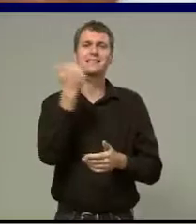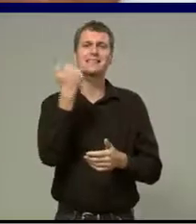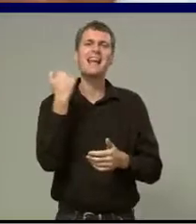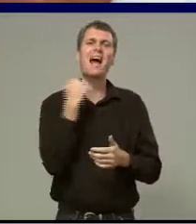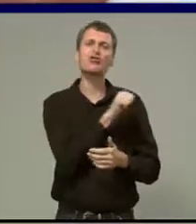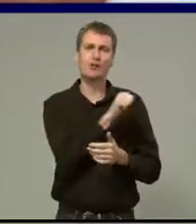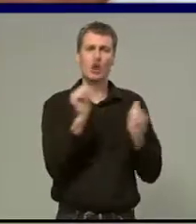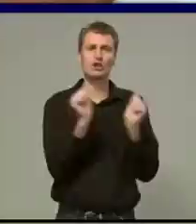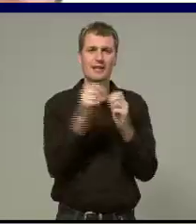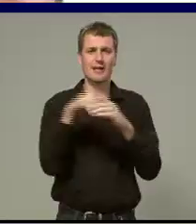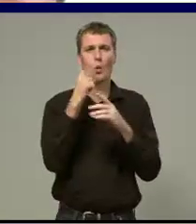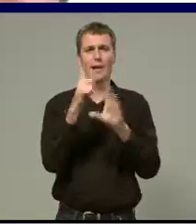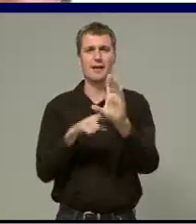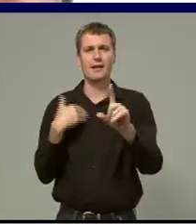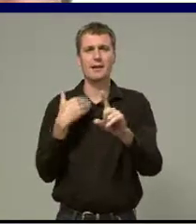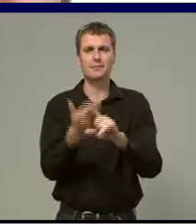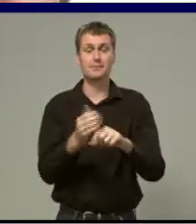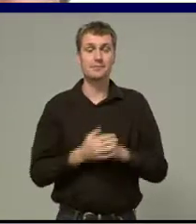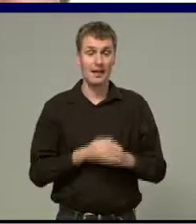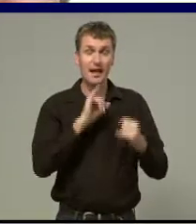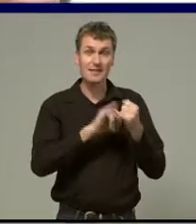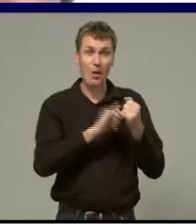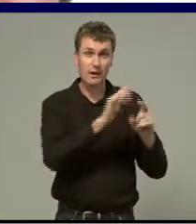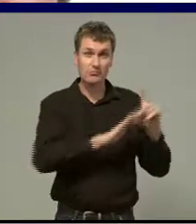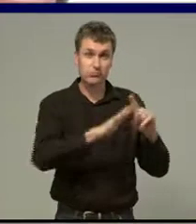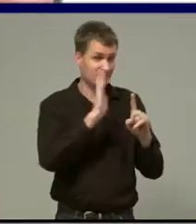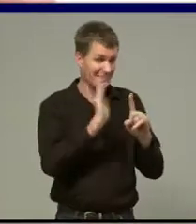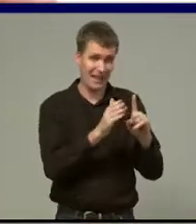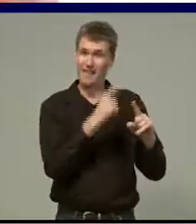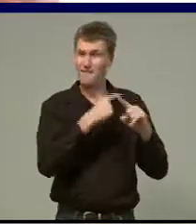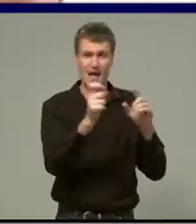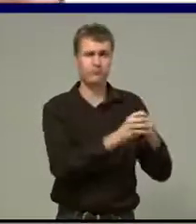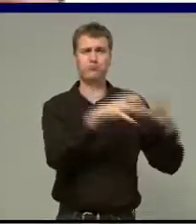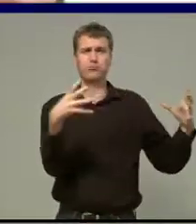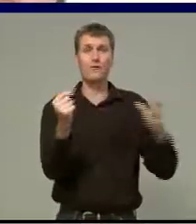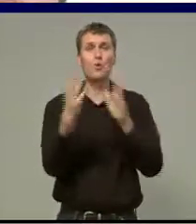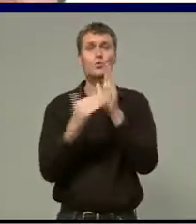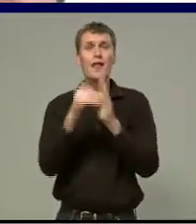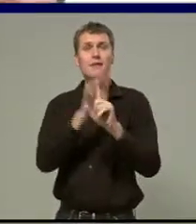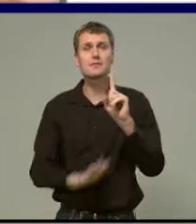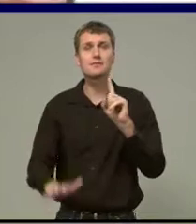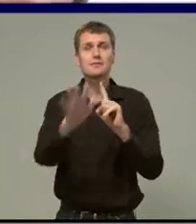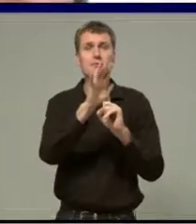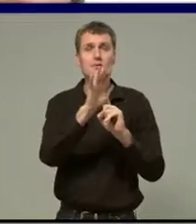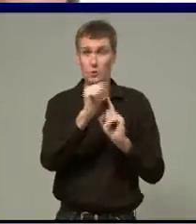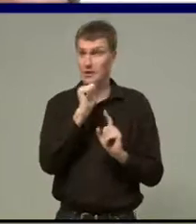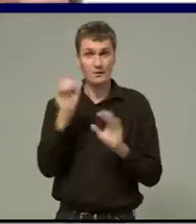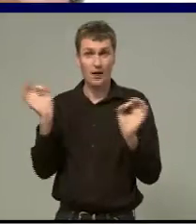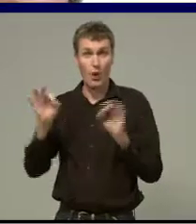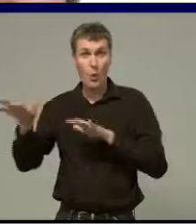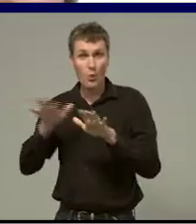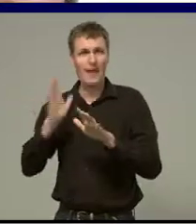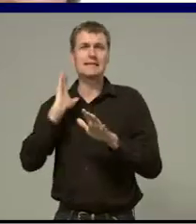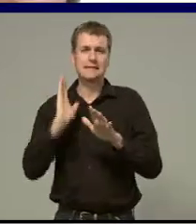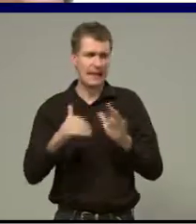the past year. Selwyn's still the fastest growing district in the country. So without the earthquakes, we were still out there